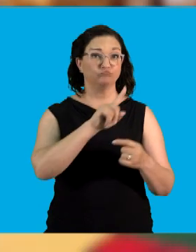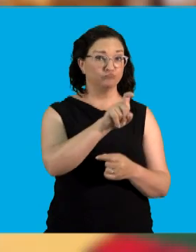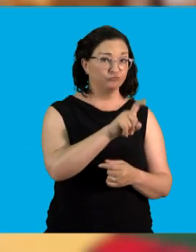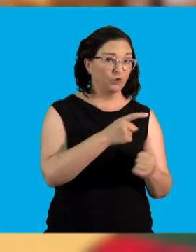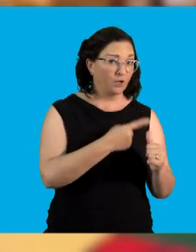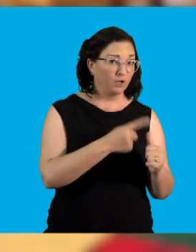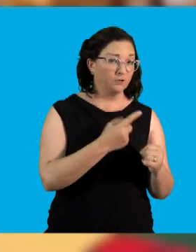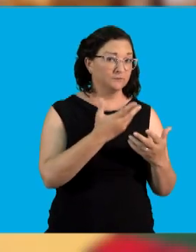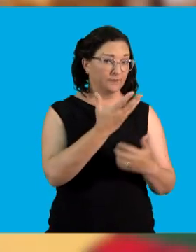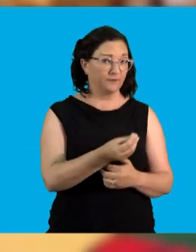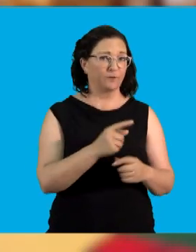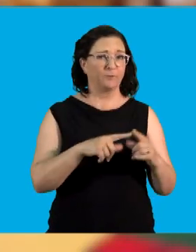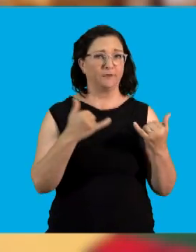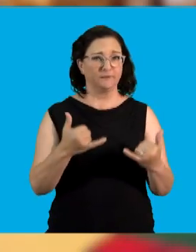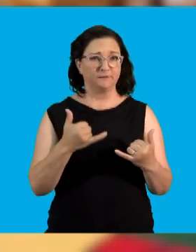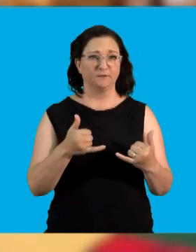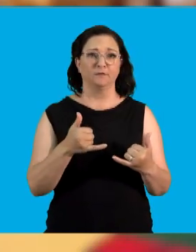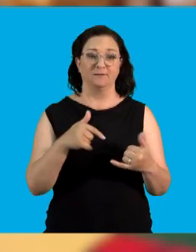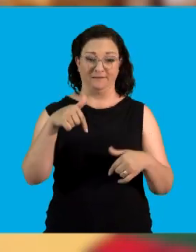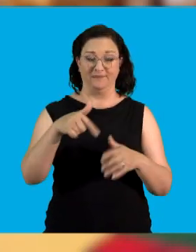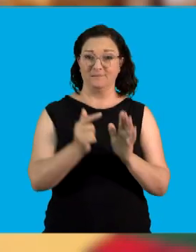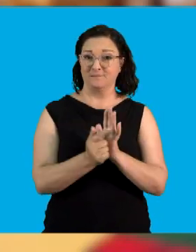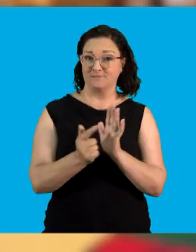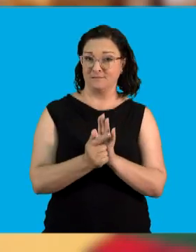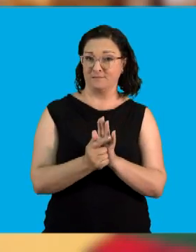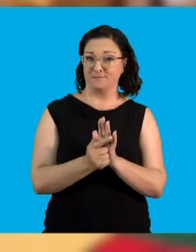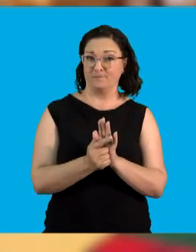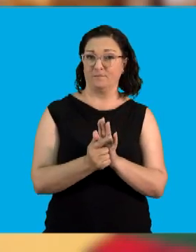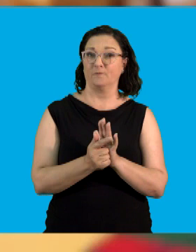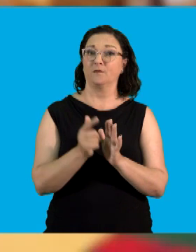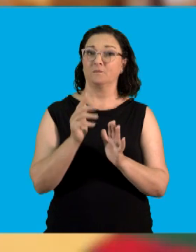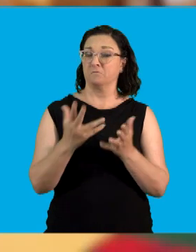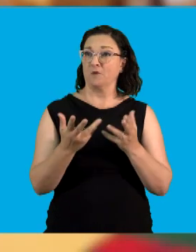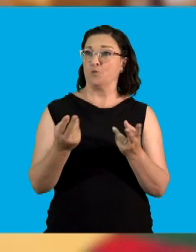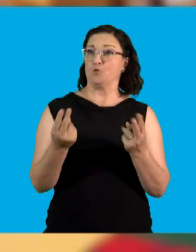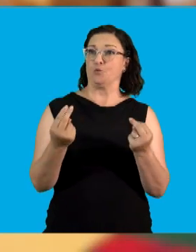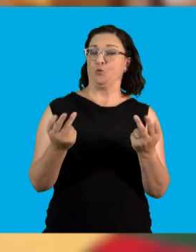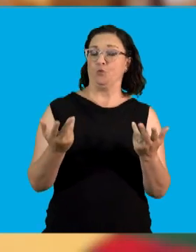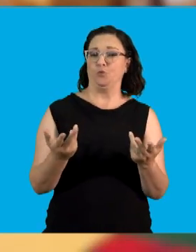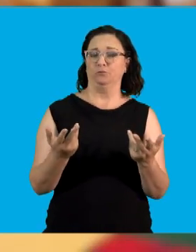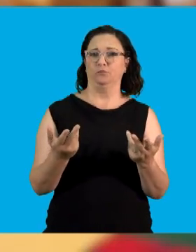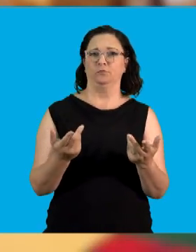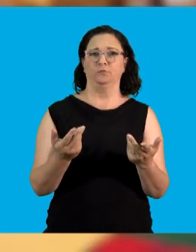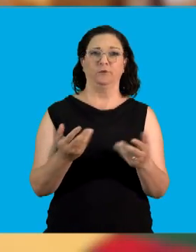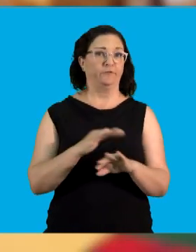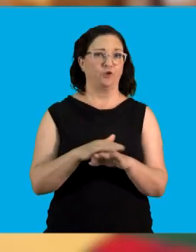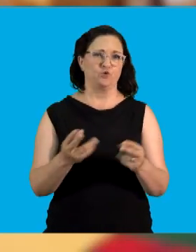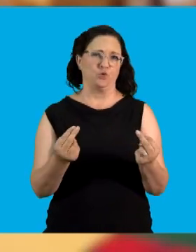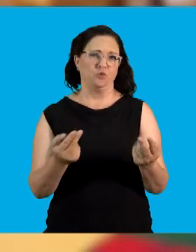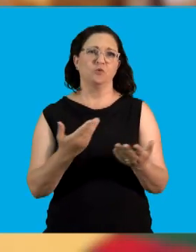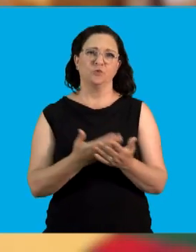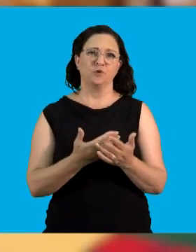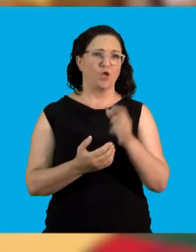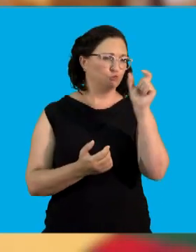the questions that we have answered, there are certain words that you're going to be using throughout this lesson. They may be new to you, and if they are not new to